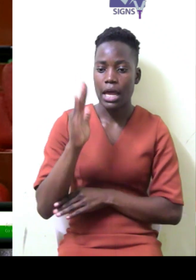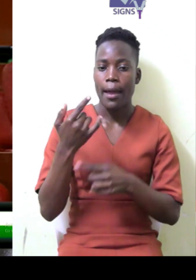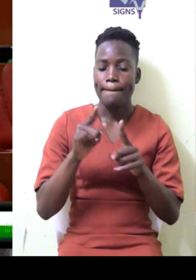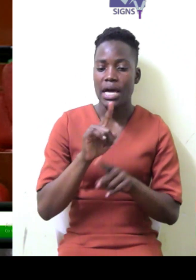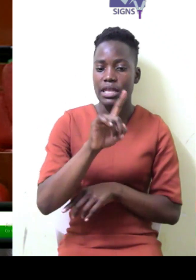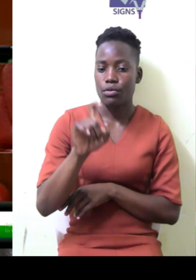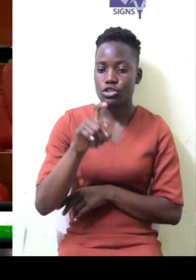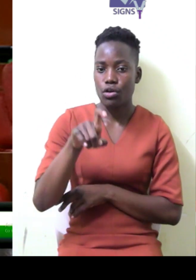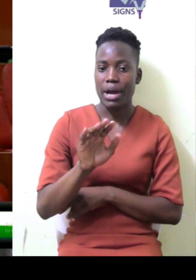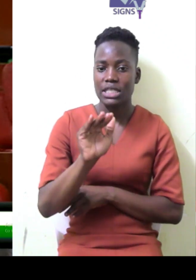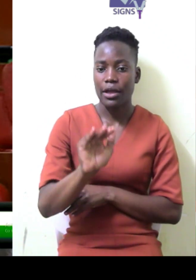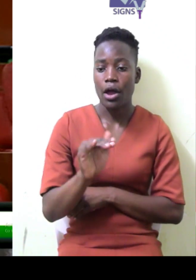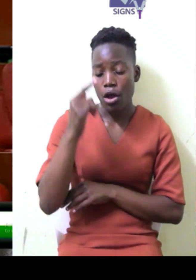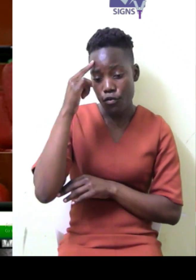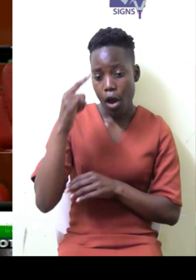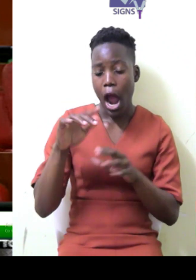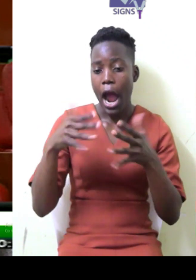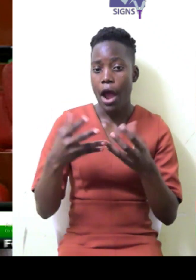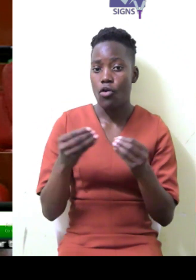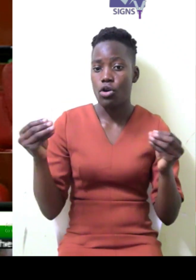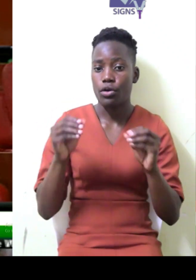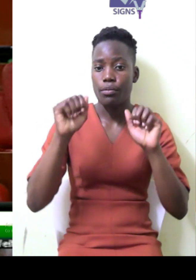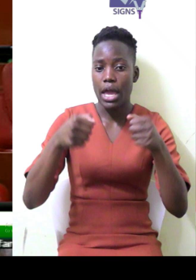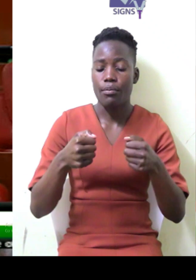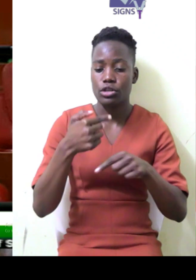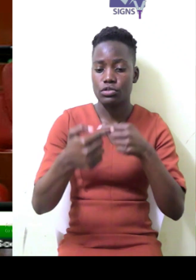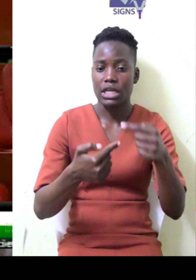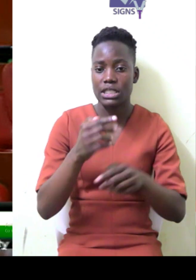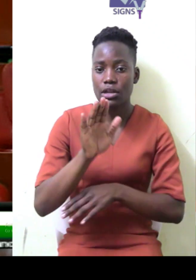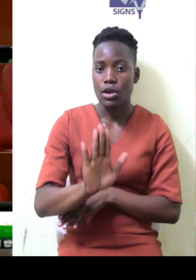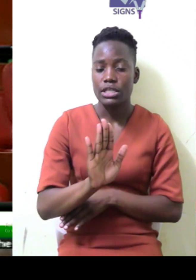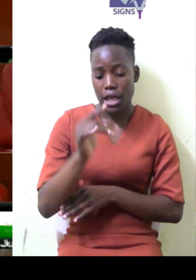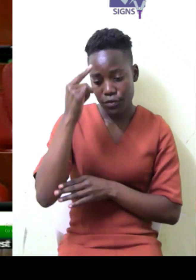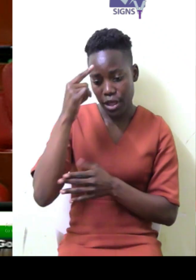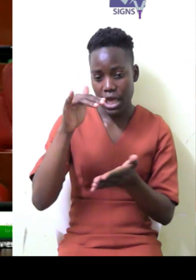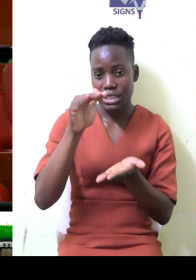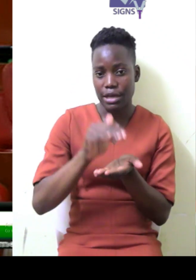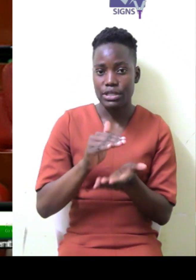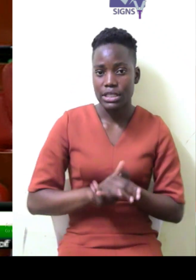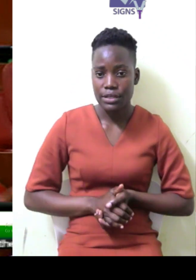ask yourself, for how long shall you be able to sustain the subsidies?